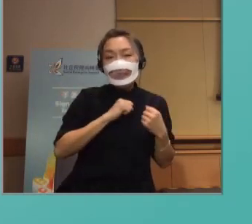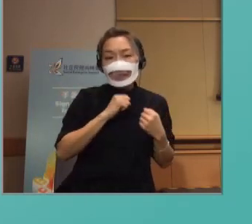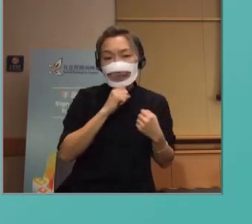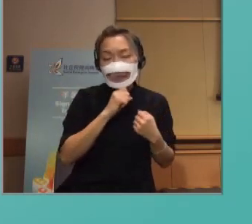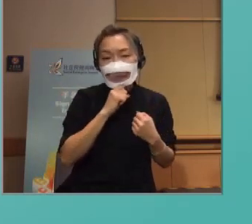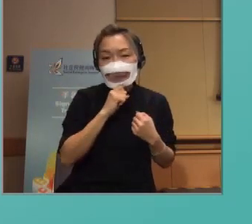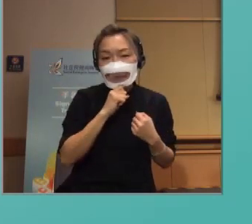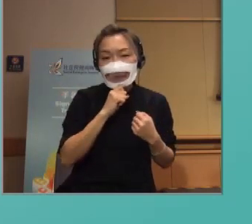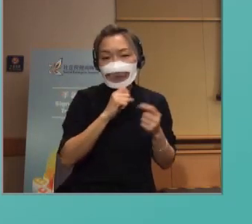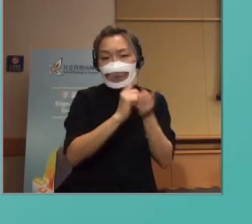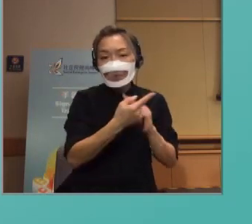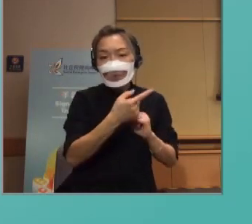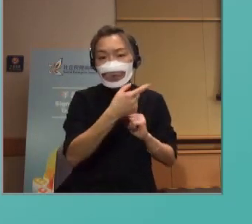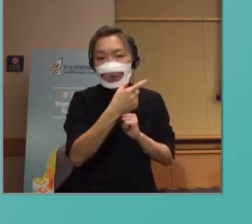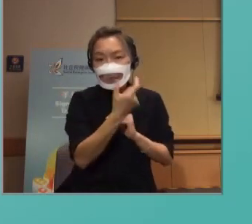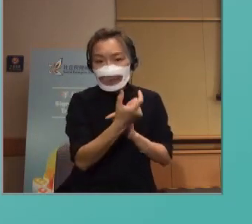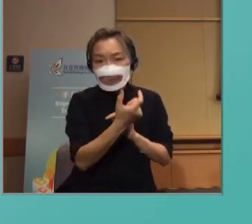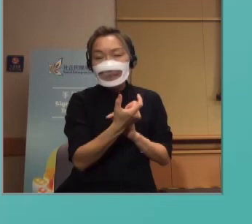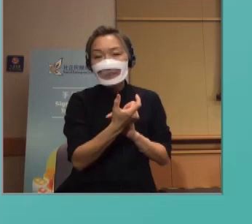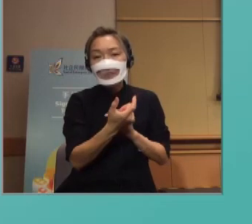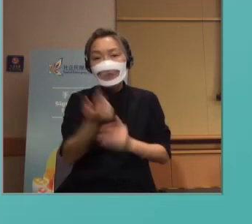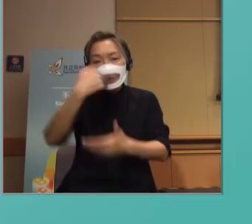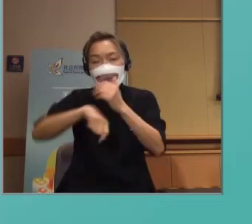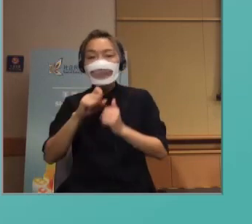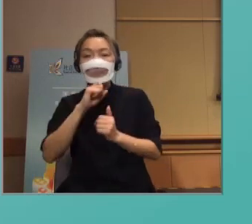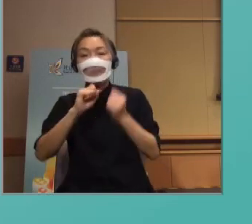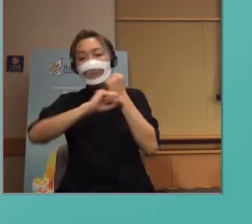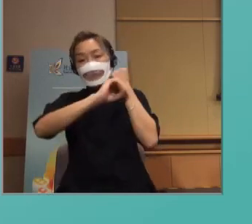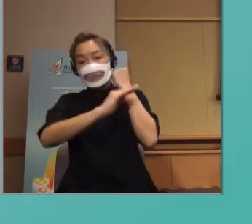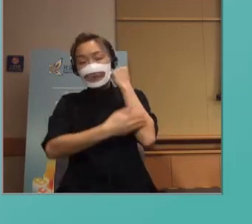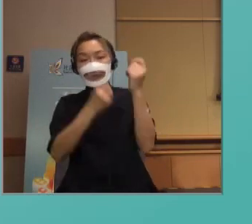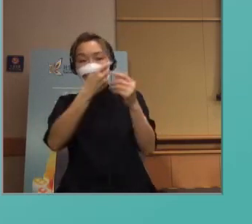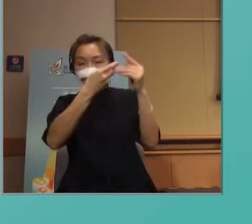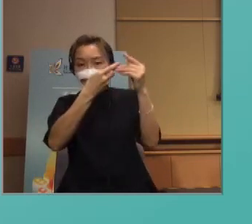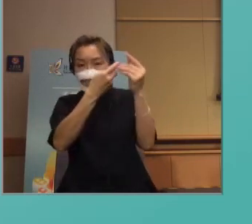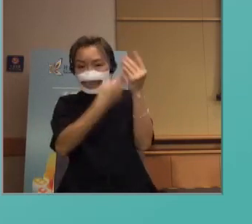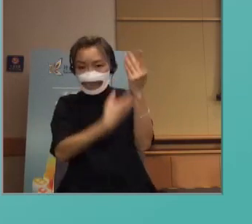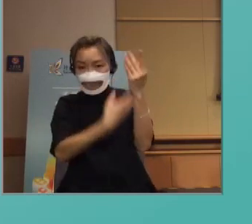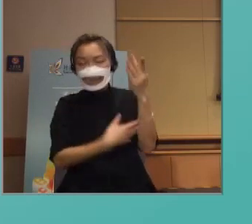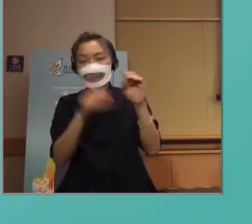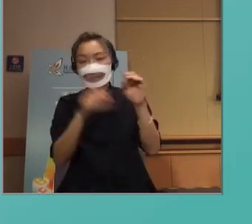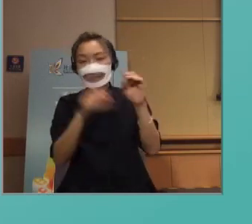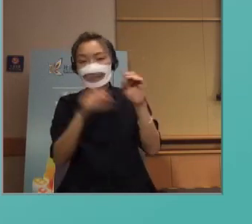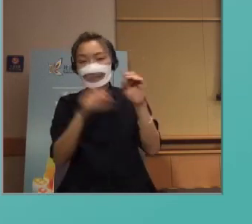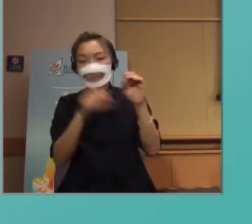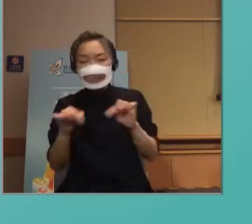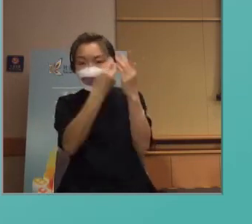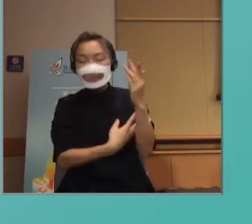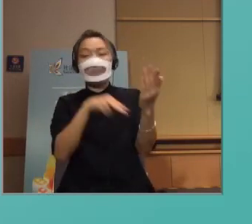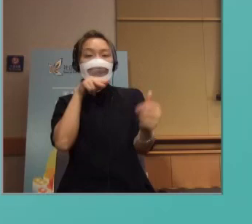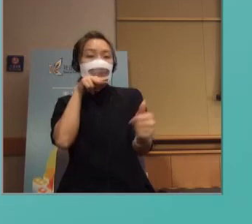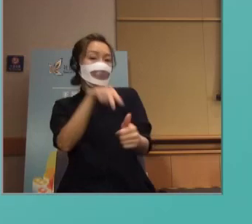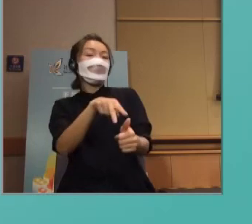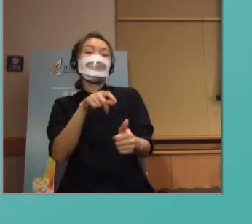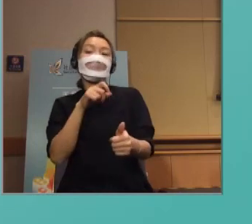embedded or comes together with NFT, which is what we haven't really seen in the market. So I think this really adds into the